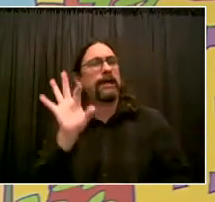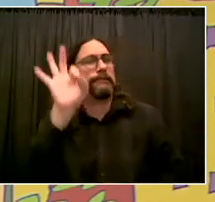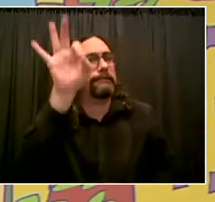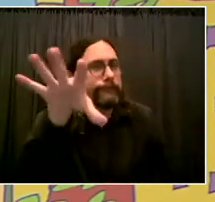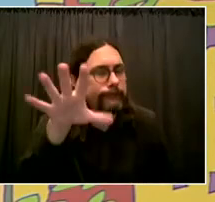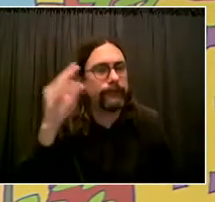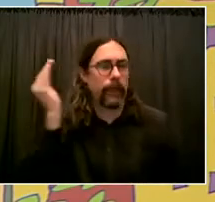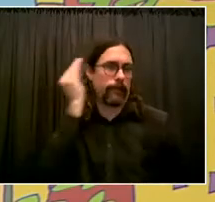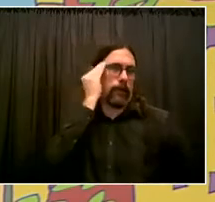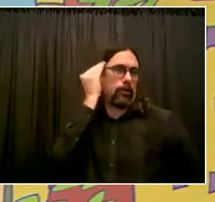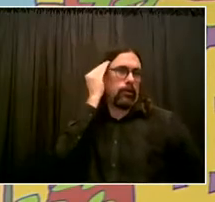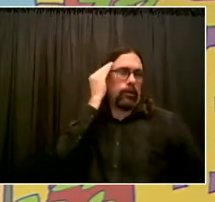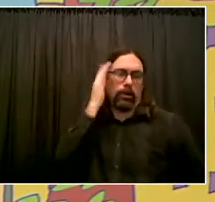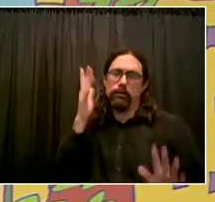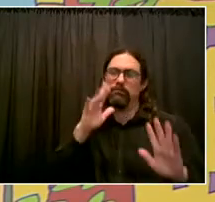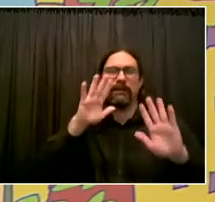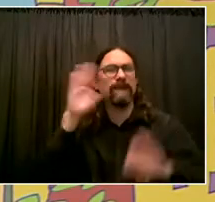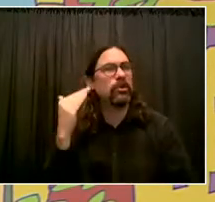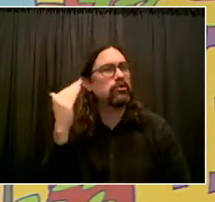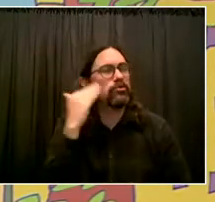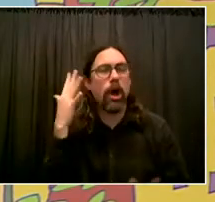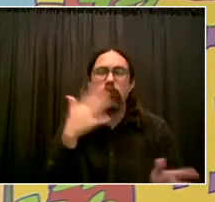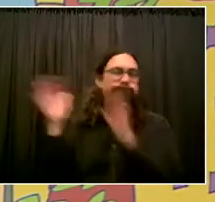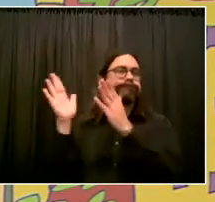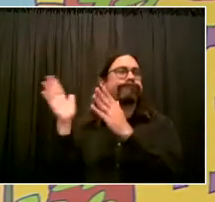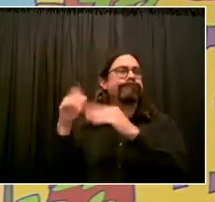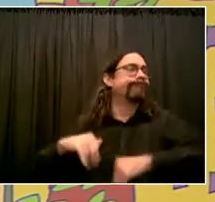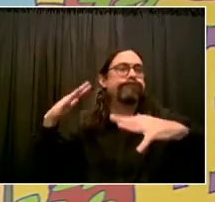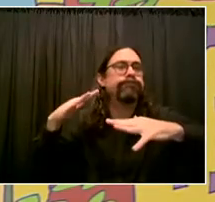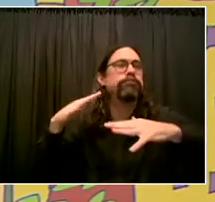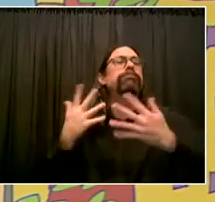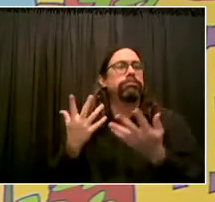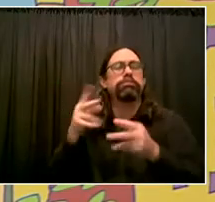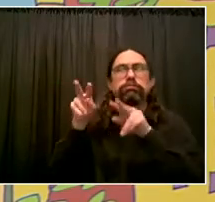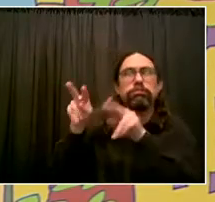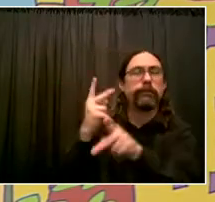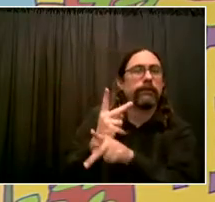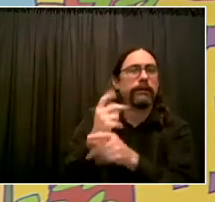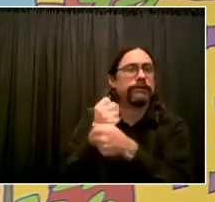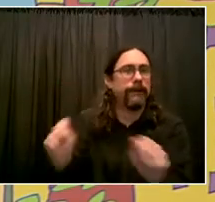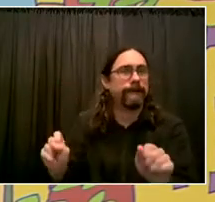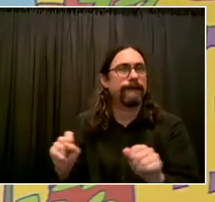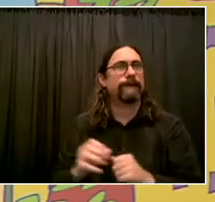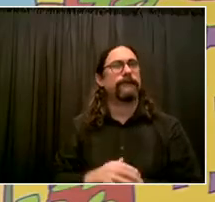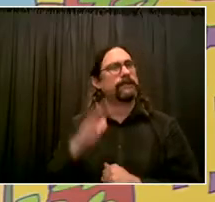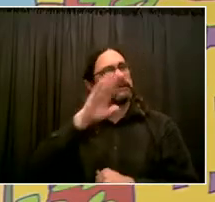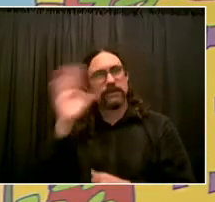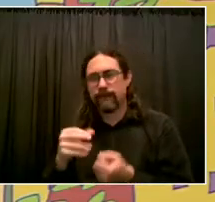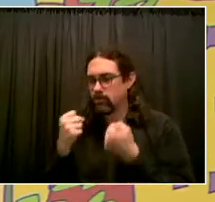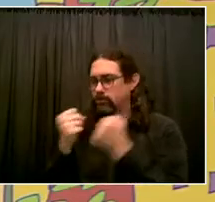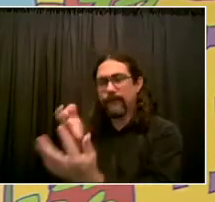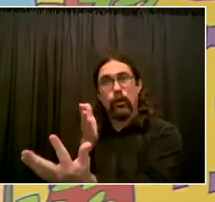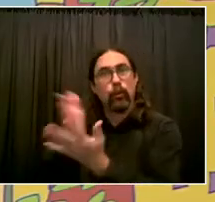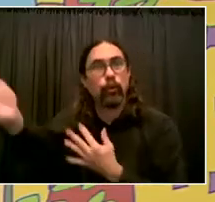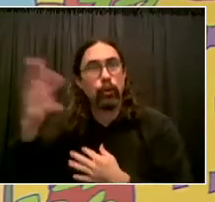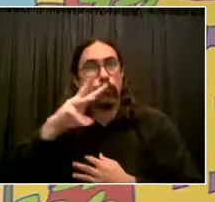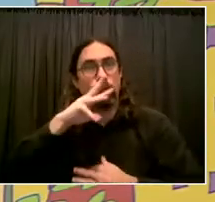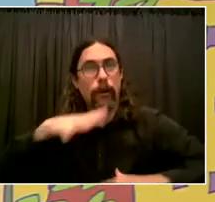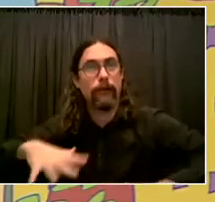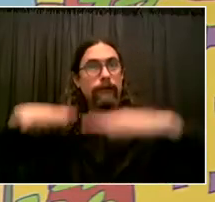will help address the water. So hypervigilance is where we're going to be from now on in the city's